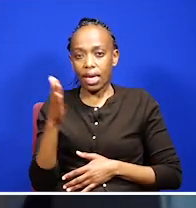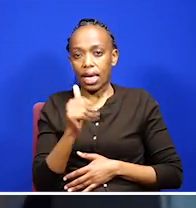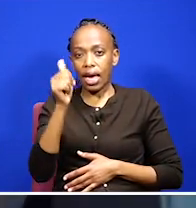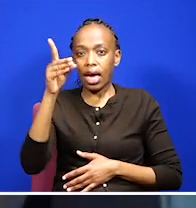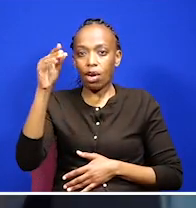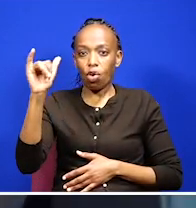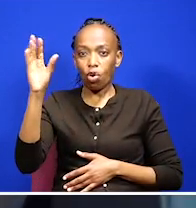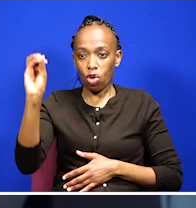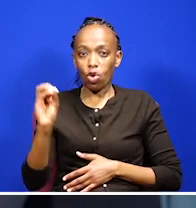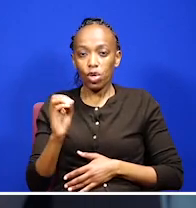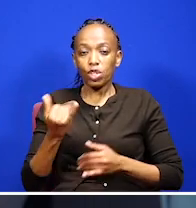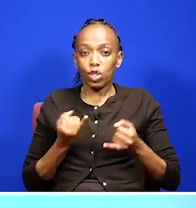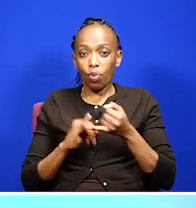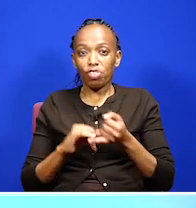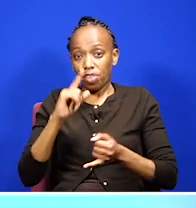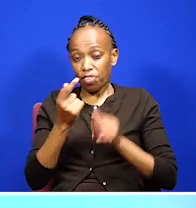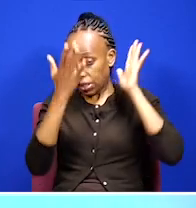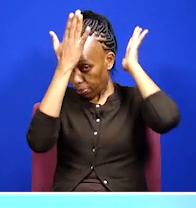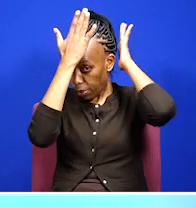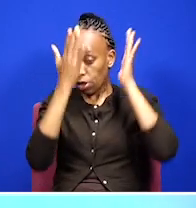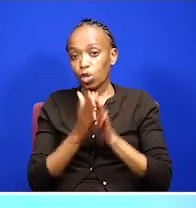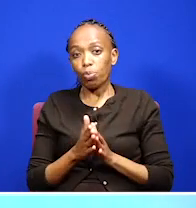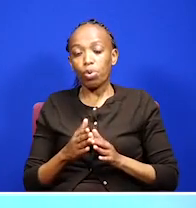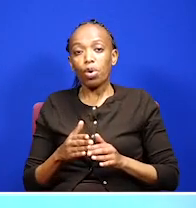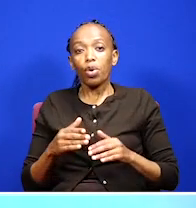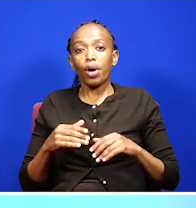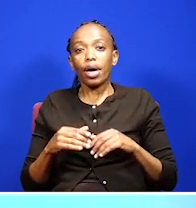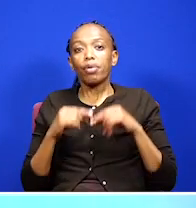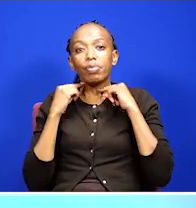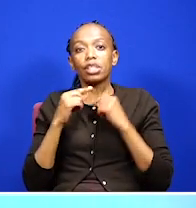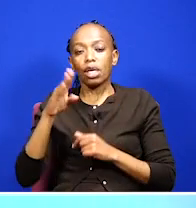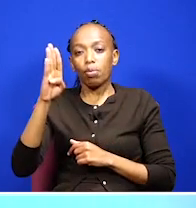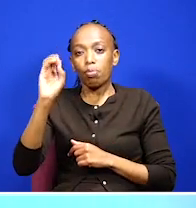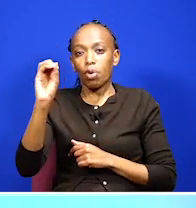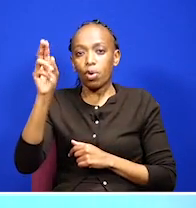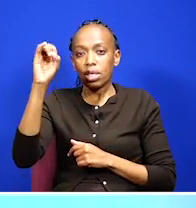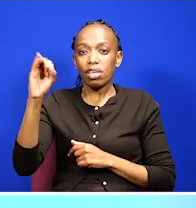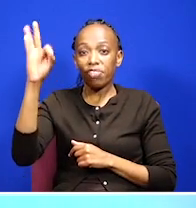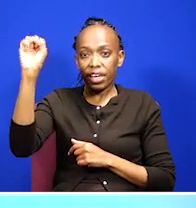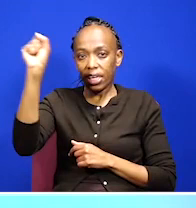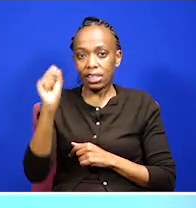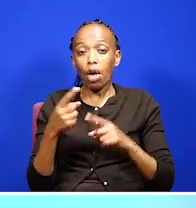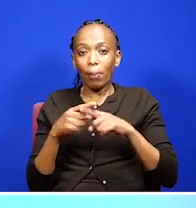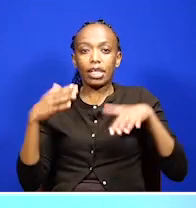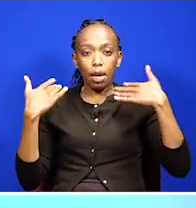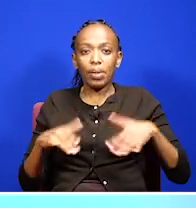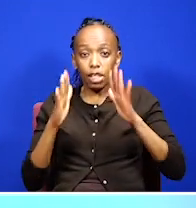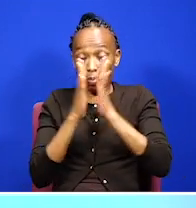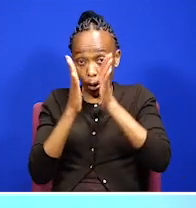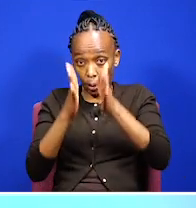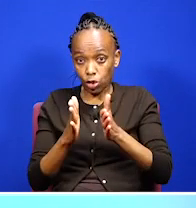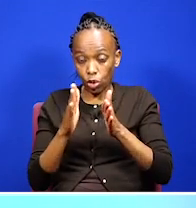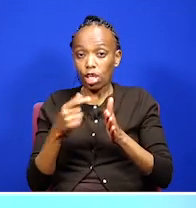she's the wife of our first Bishop Emeritus, the Reverend Boniface Adoyo, but she's an amazing prayer warrior. Anyone who's been